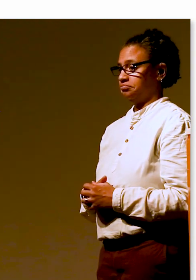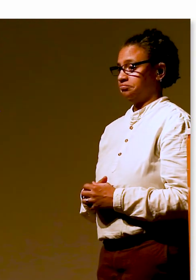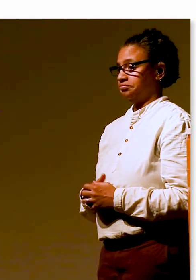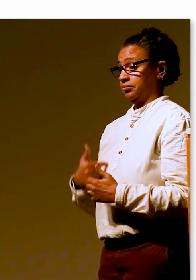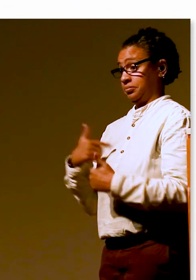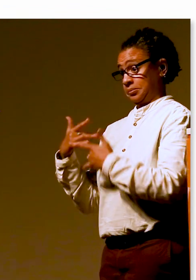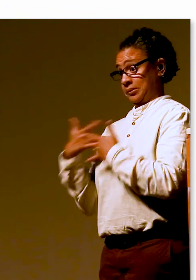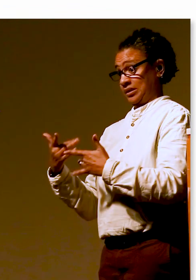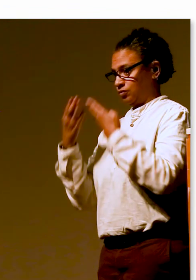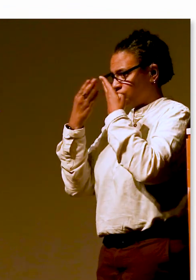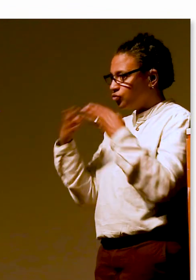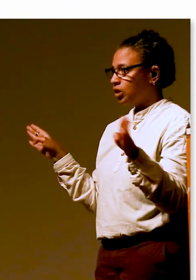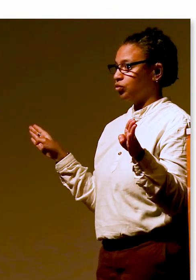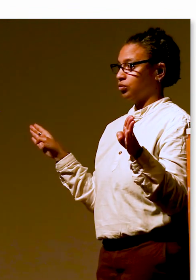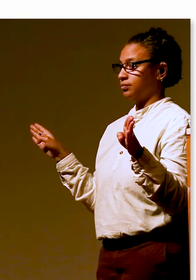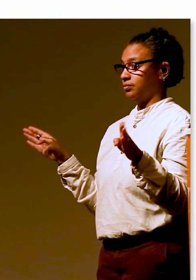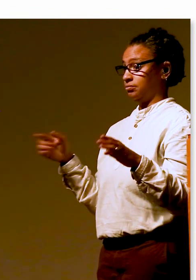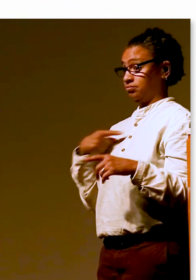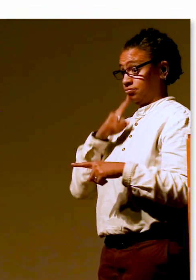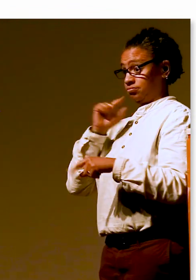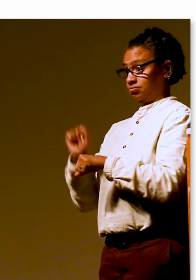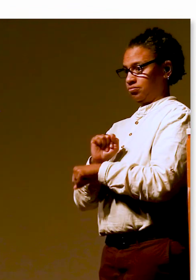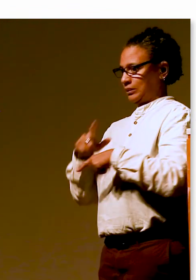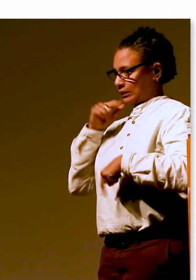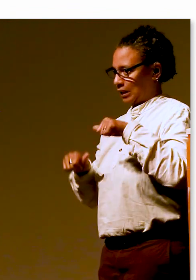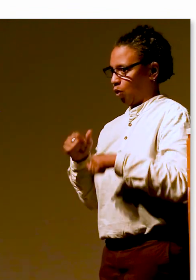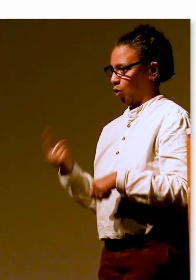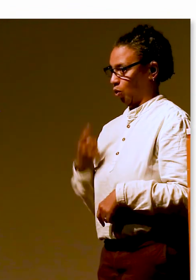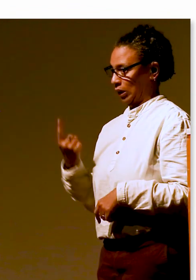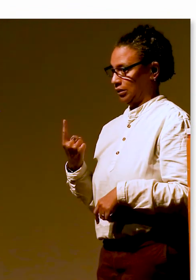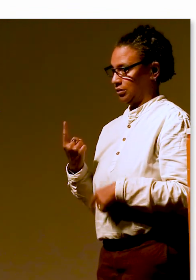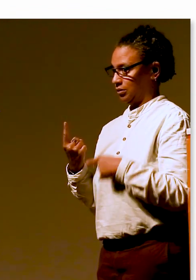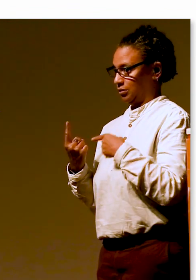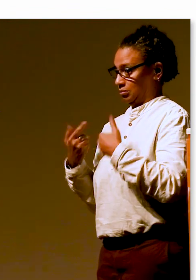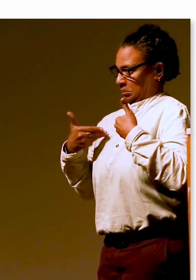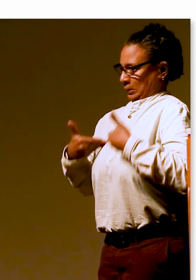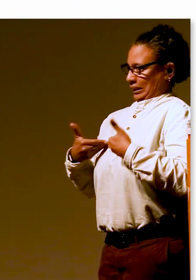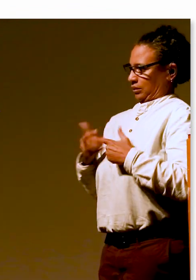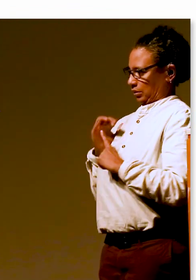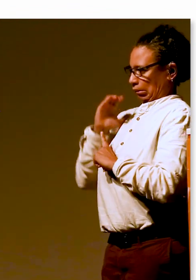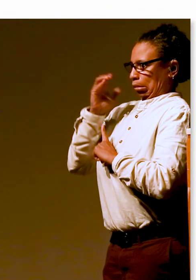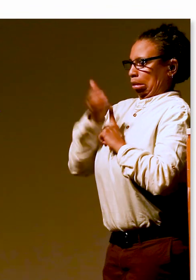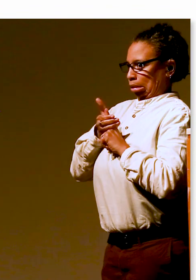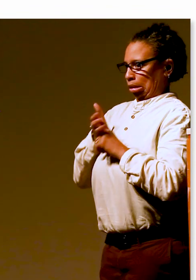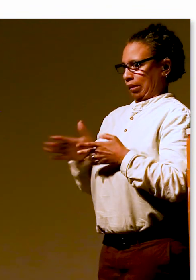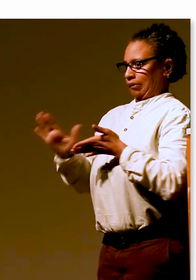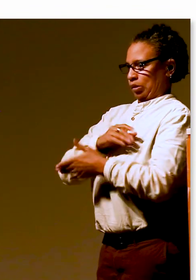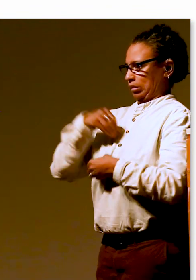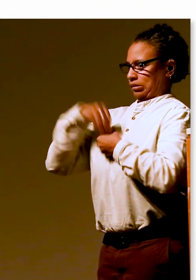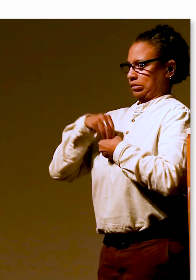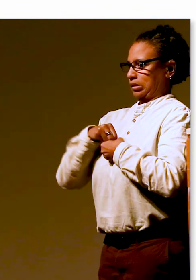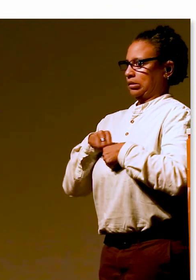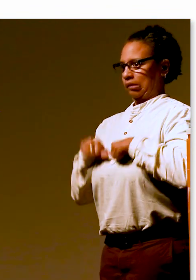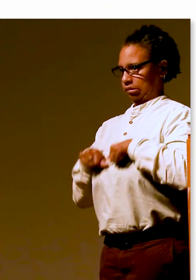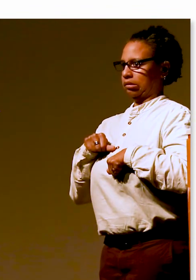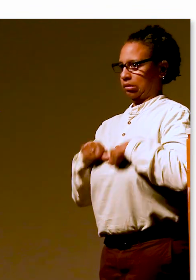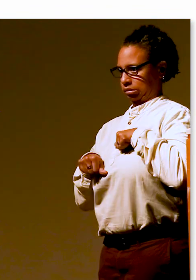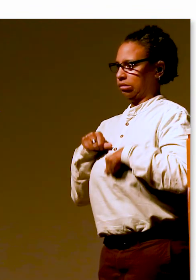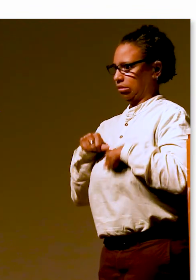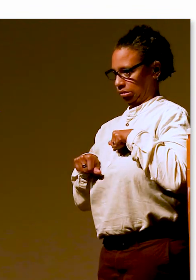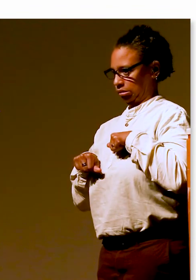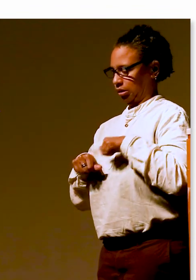wasn't in the interest of like this broader kind of plot or plan, so there was no room for doubt. You know, like it wasn't operating on a spectrum where there was success